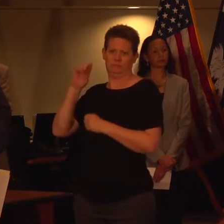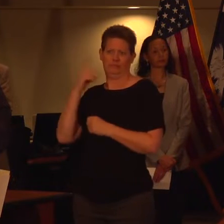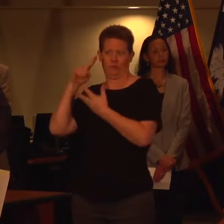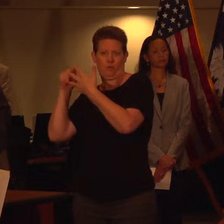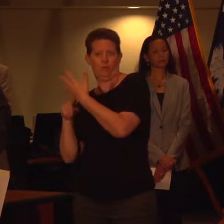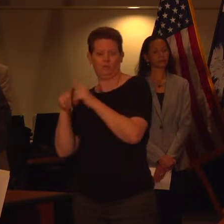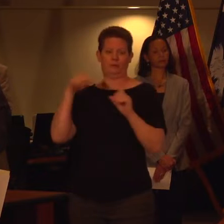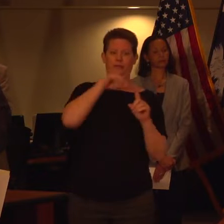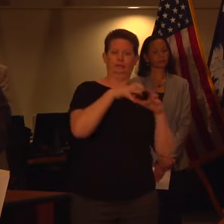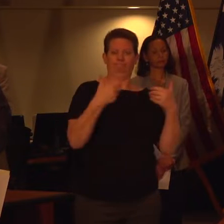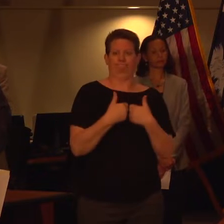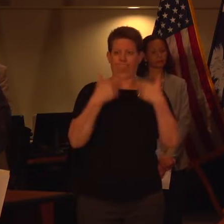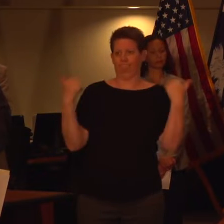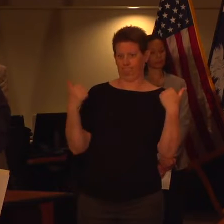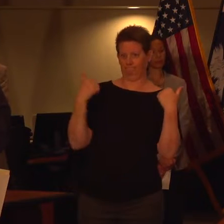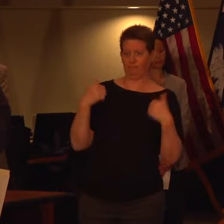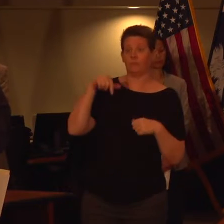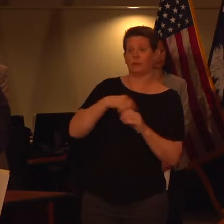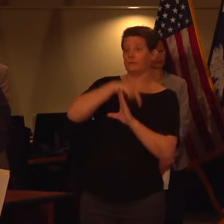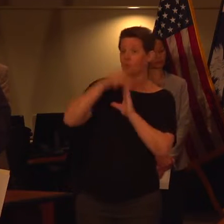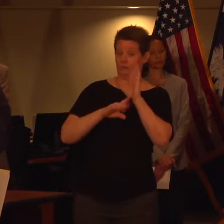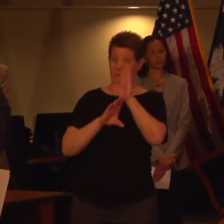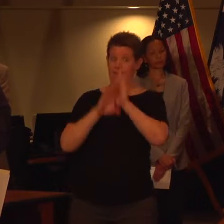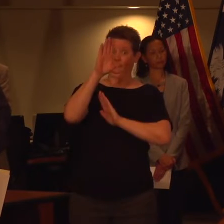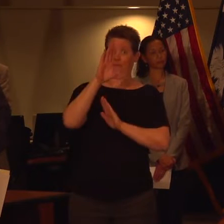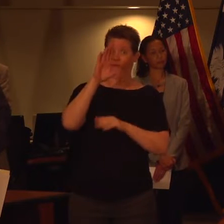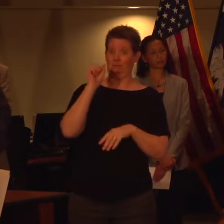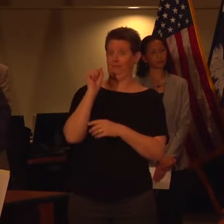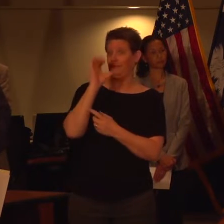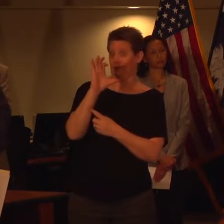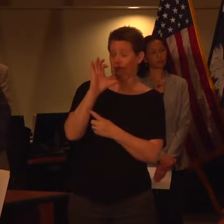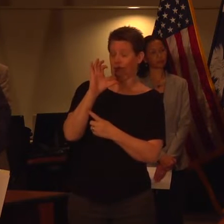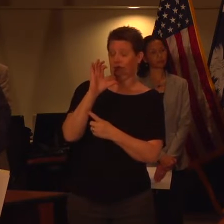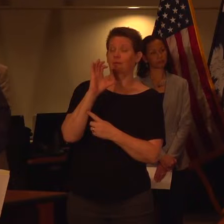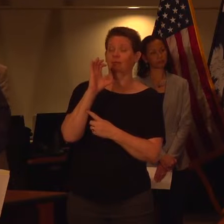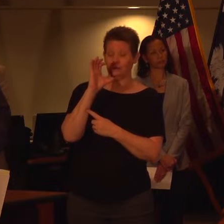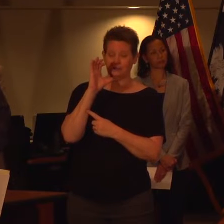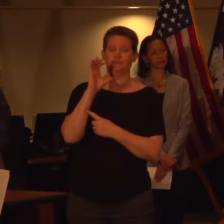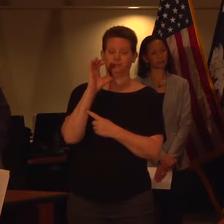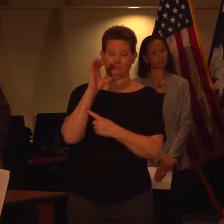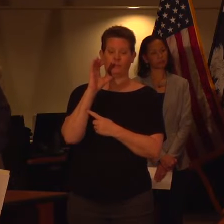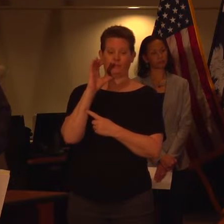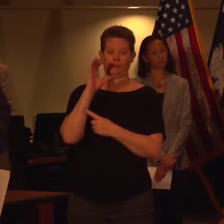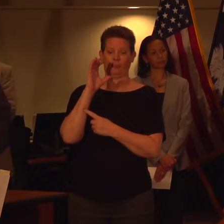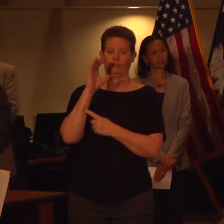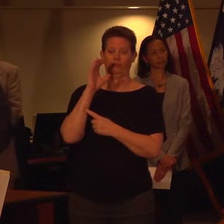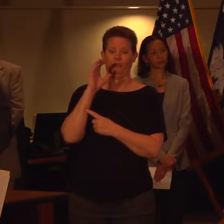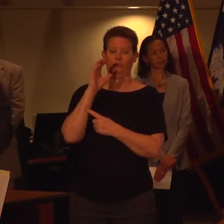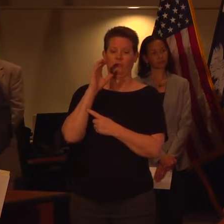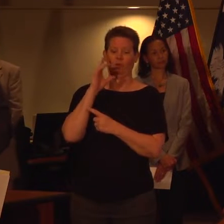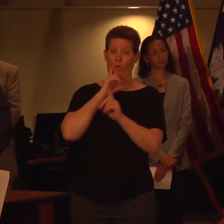very carefully. Accelerate South Carolina will also address protecting our most